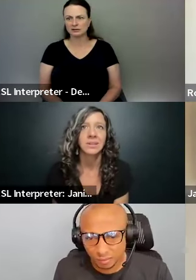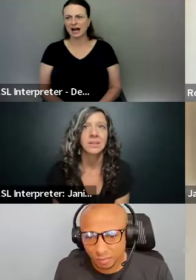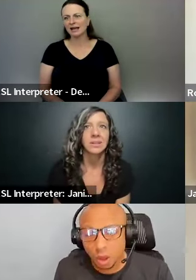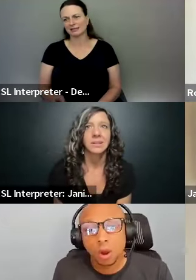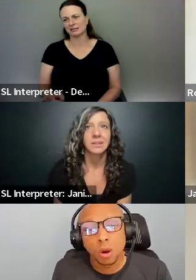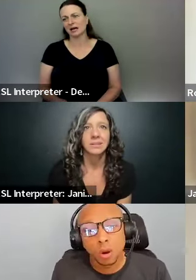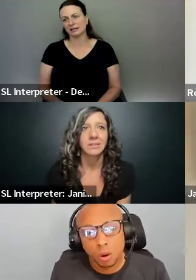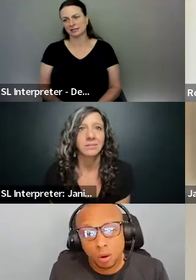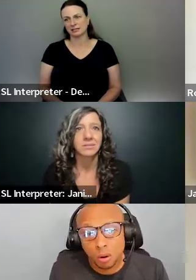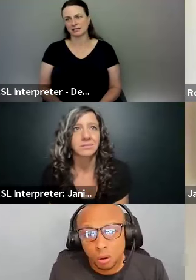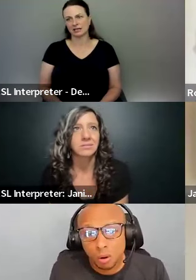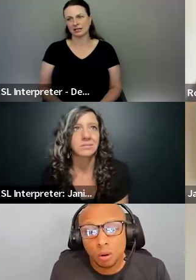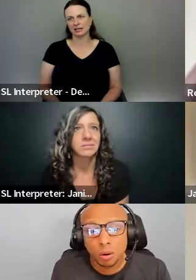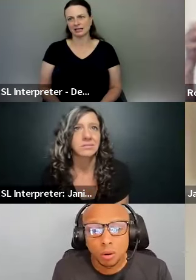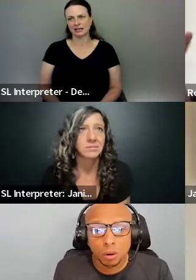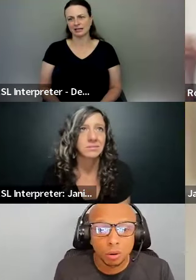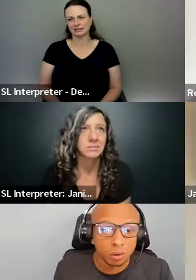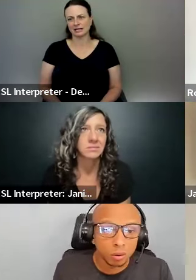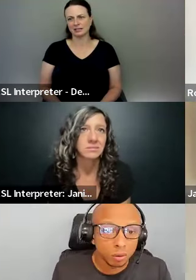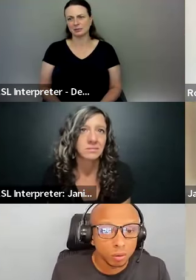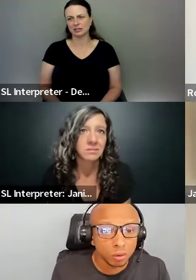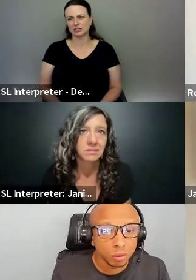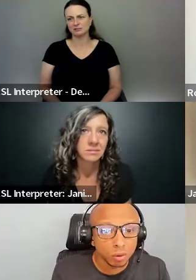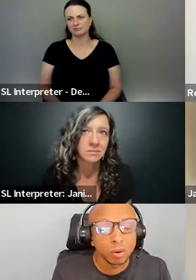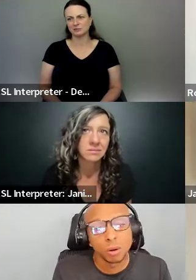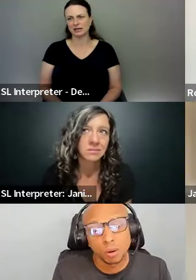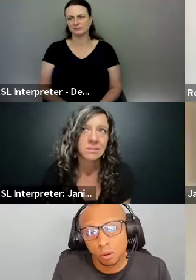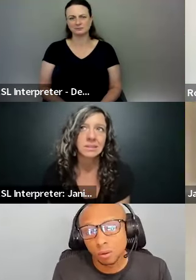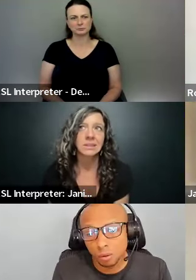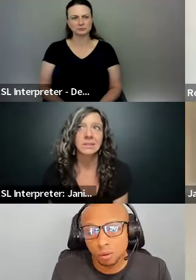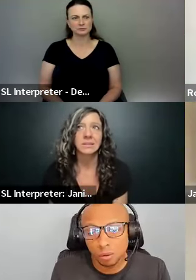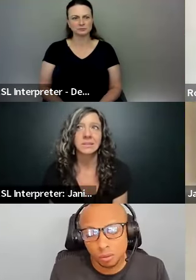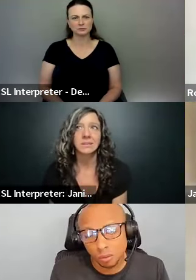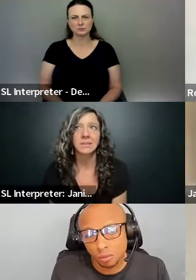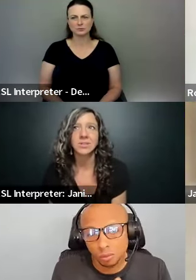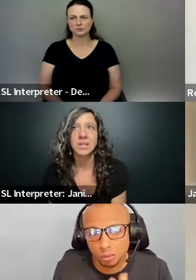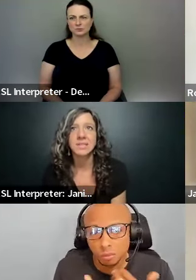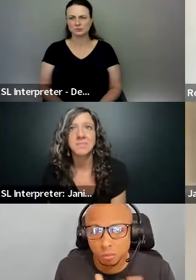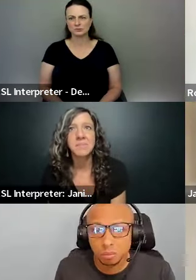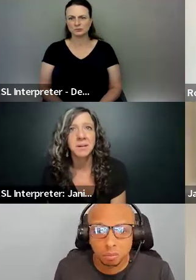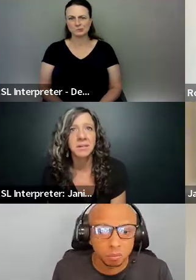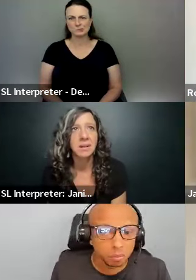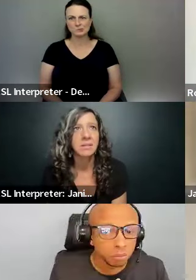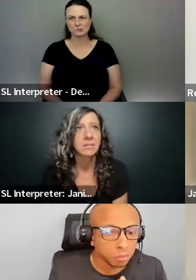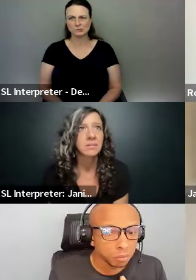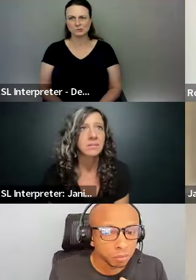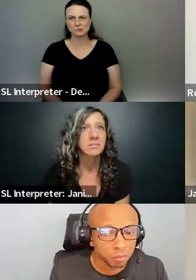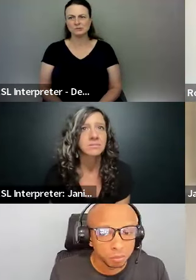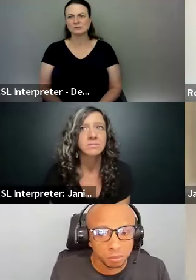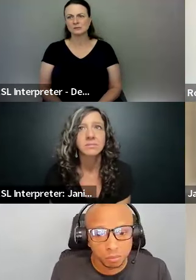know. I like the sign, Destiny's saying. I like the sign explanation. Yeah. Jay says maybe. All